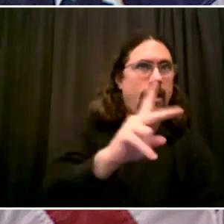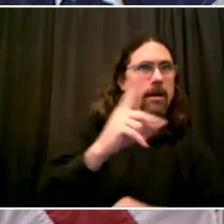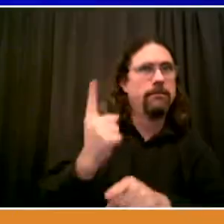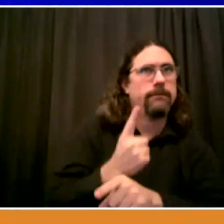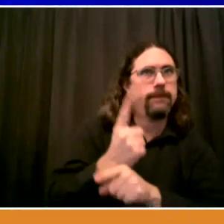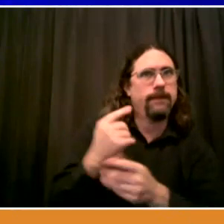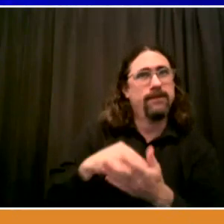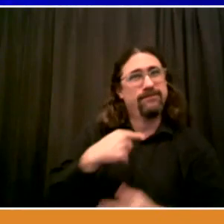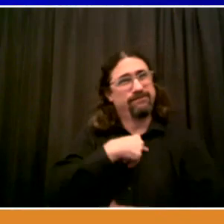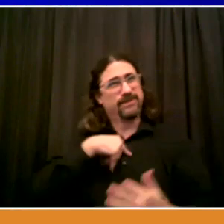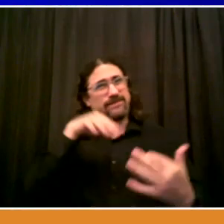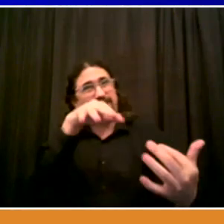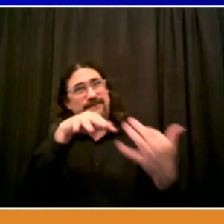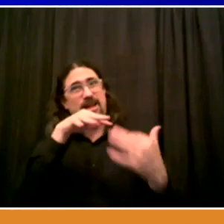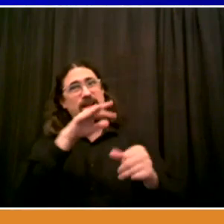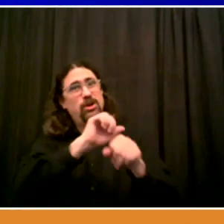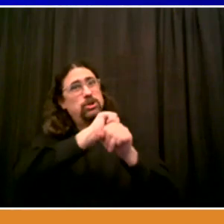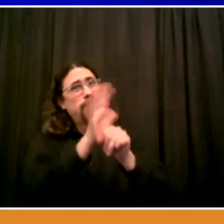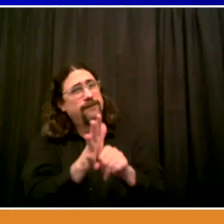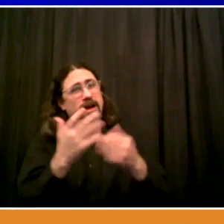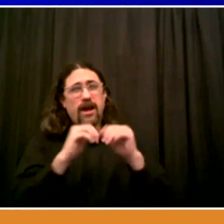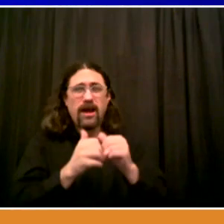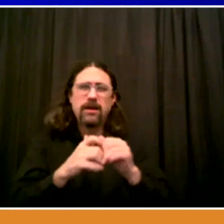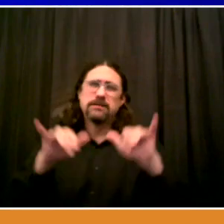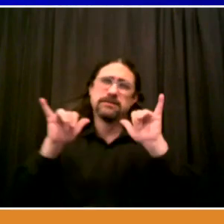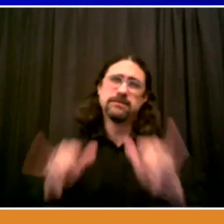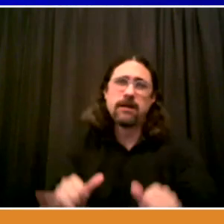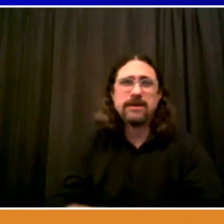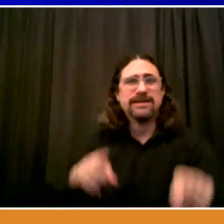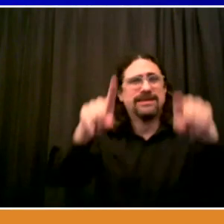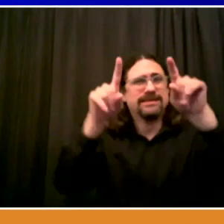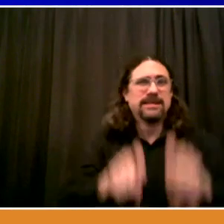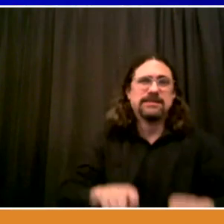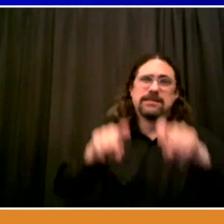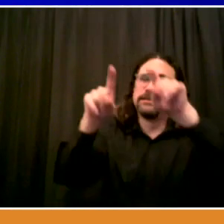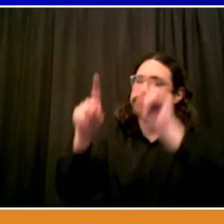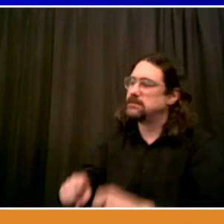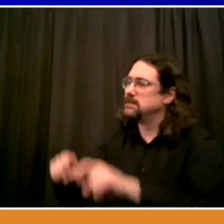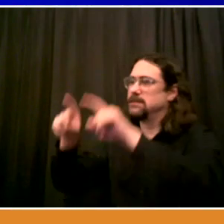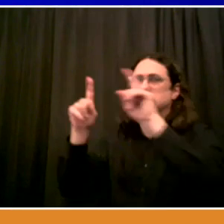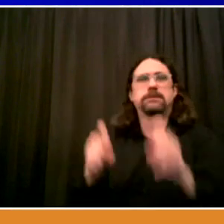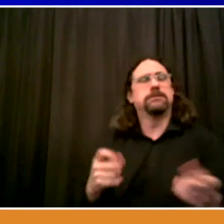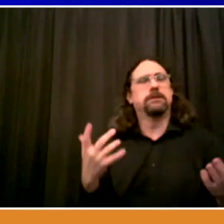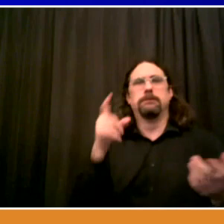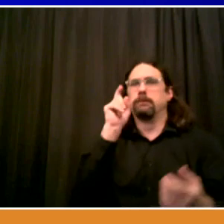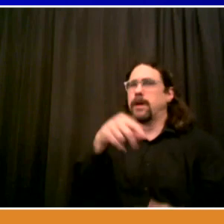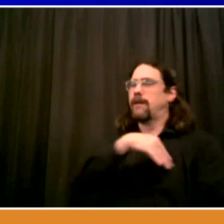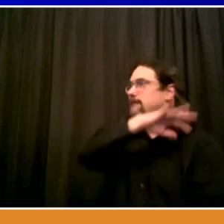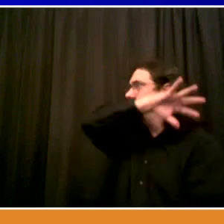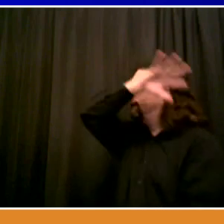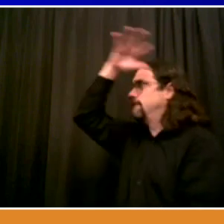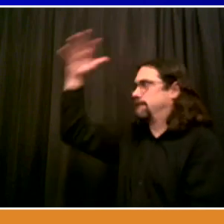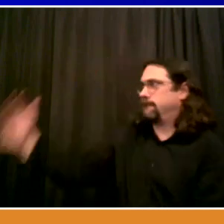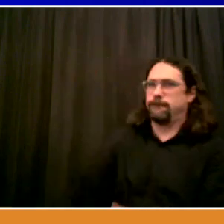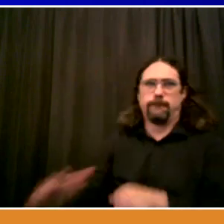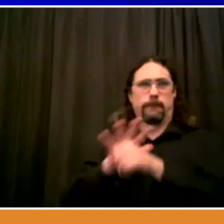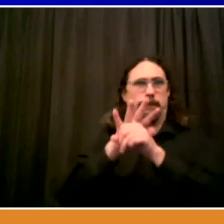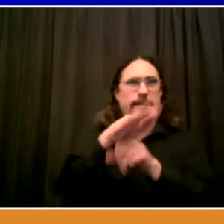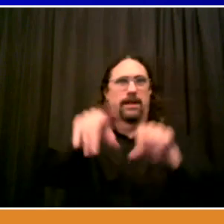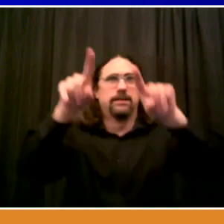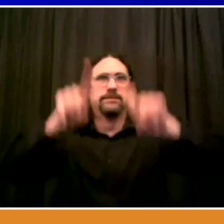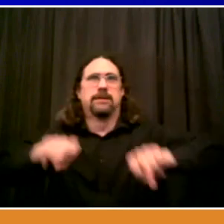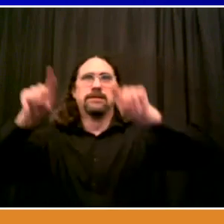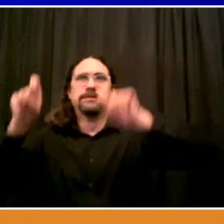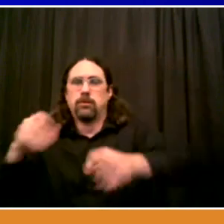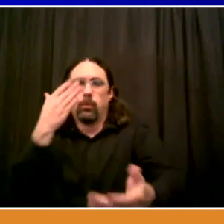testing, testing, testing. That is the way forward. Then tracing, following up on everyone who was in contact